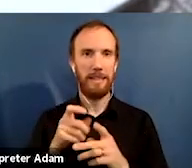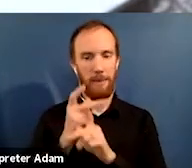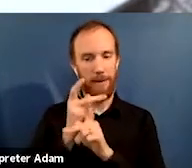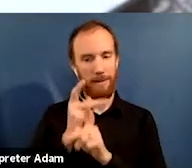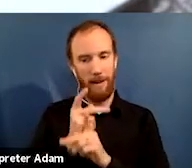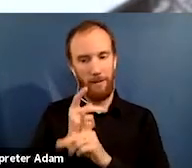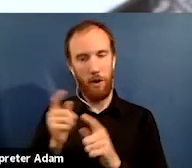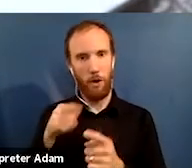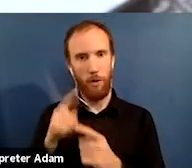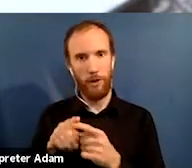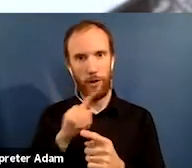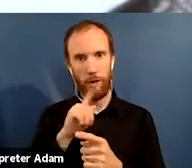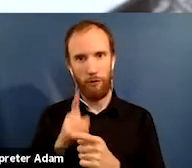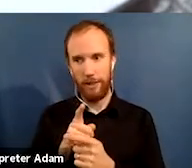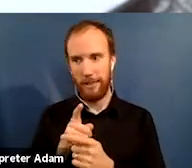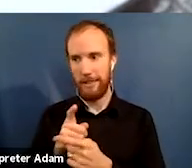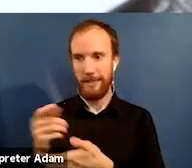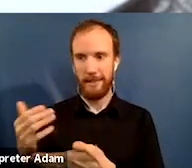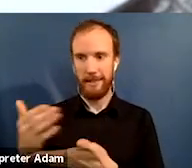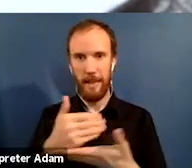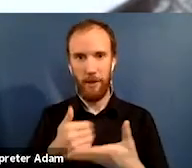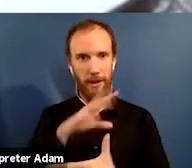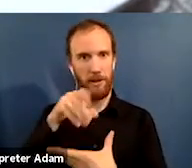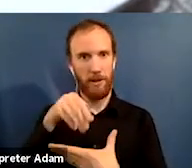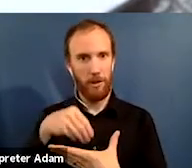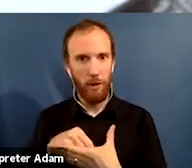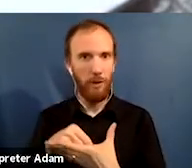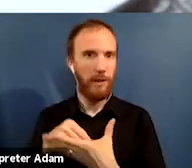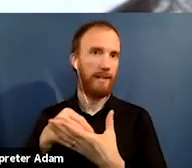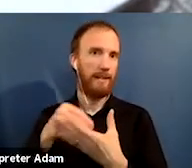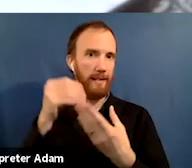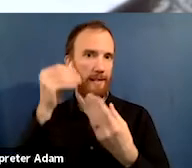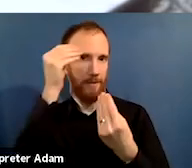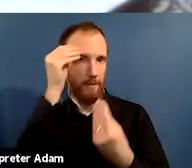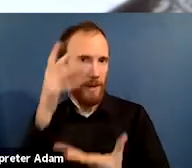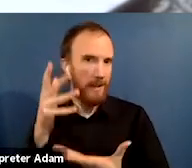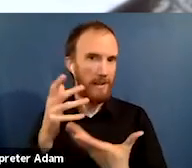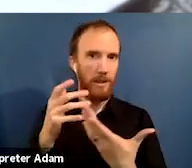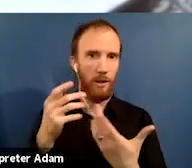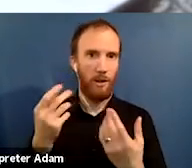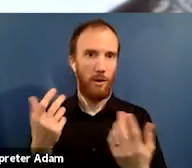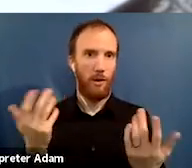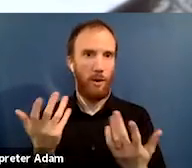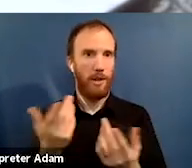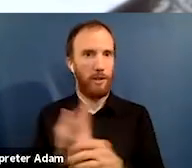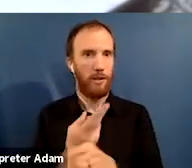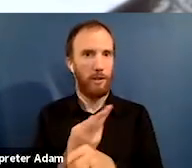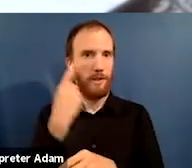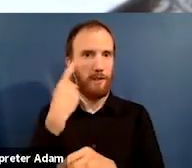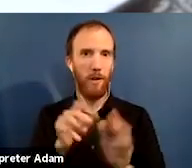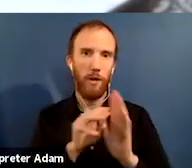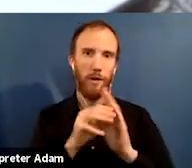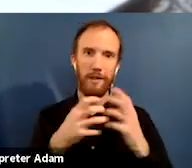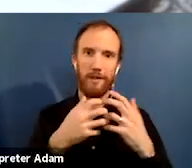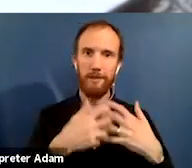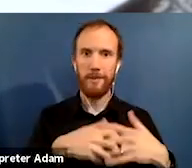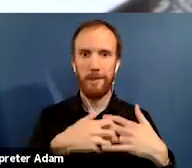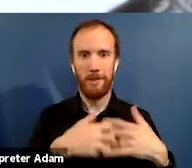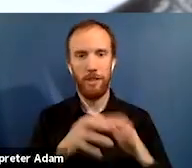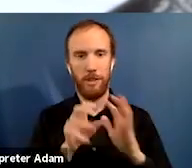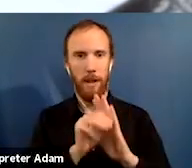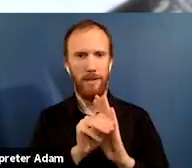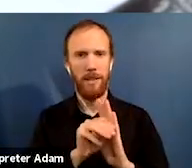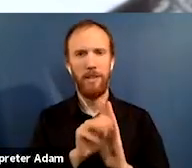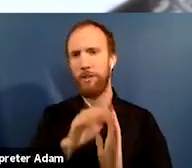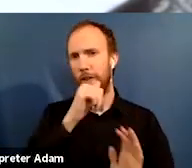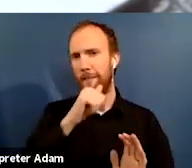process for the data that goes into the development of machine learning models. And I'm wondering how the feminist lens you described could inform